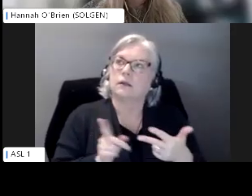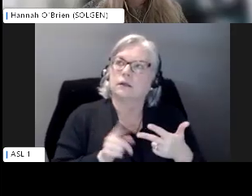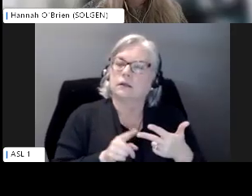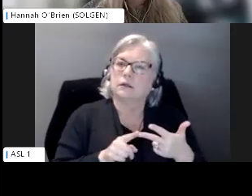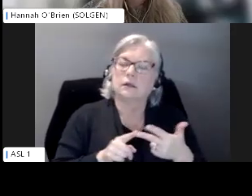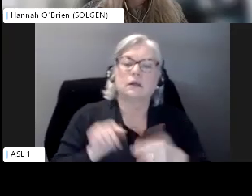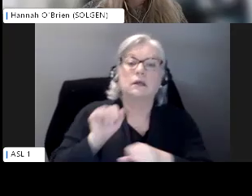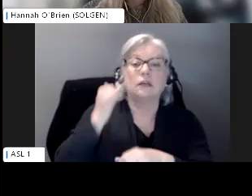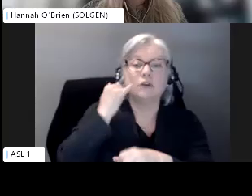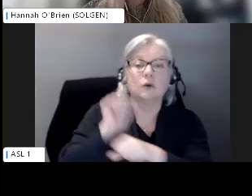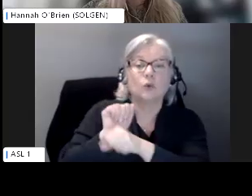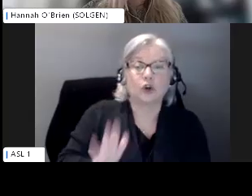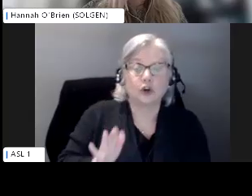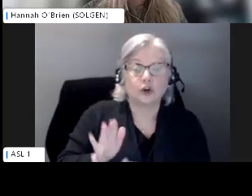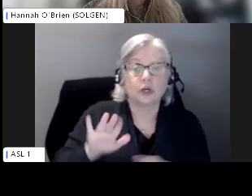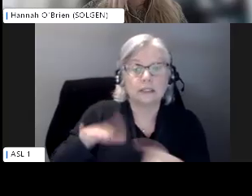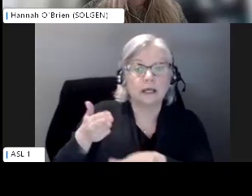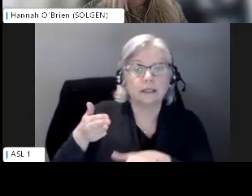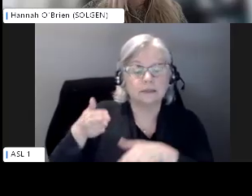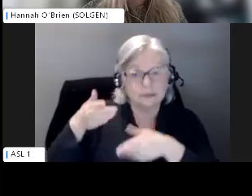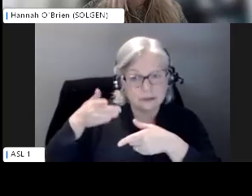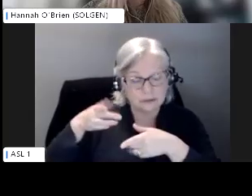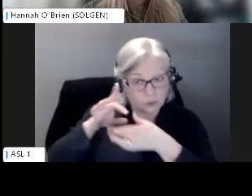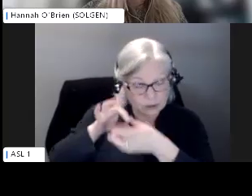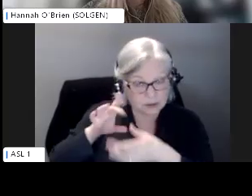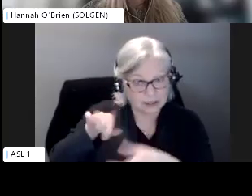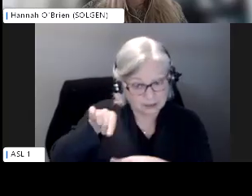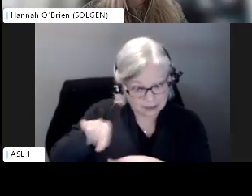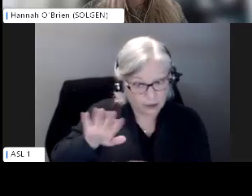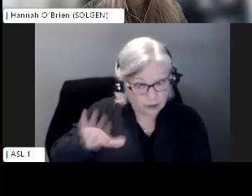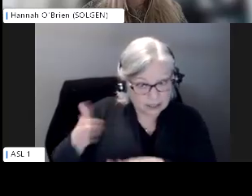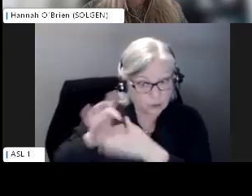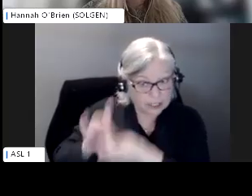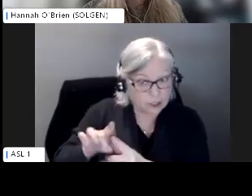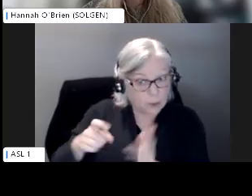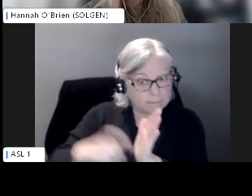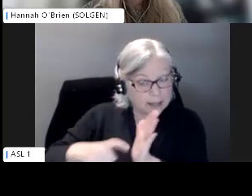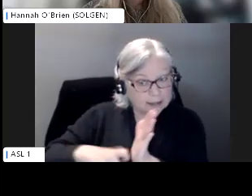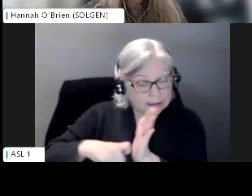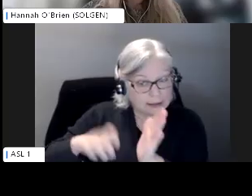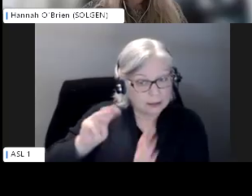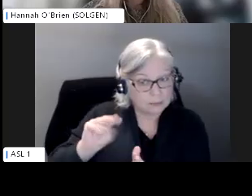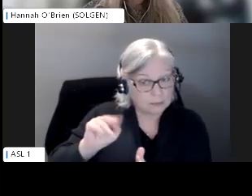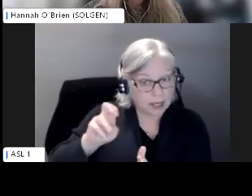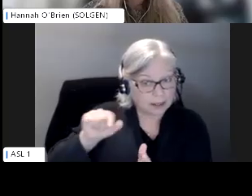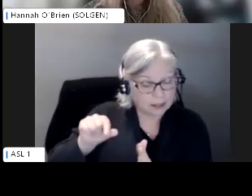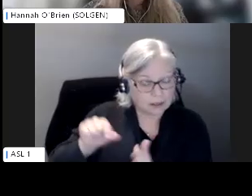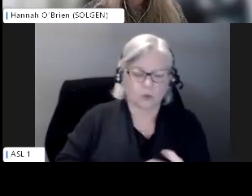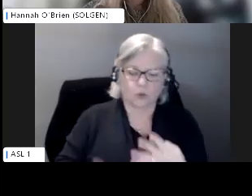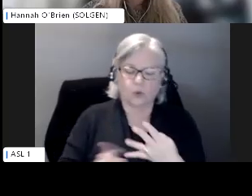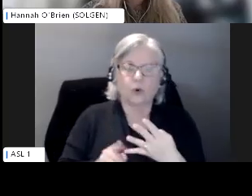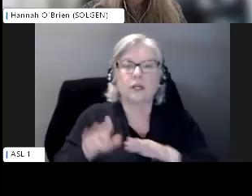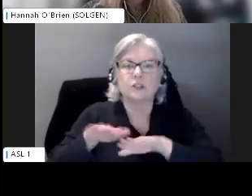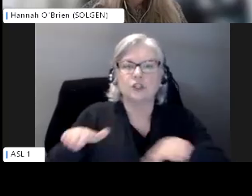workers who die in mining-related deaths or the deaths of children with access orders. Those are just a couple of